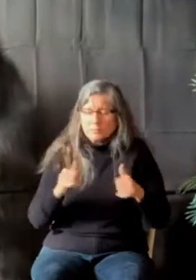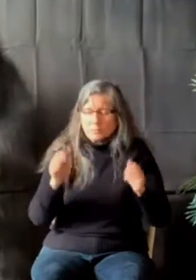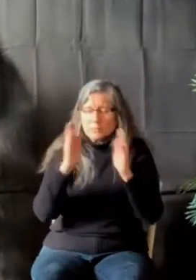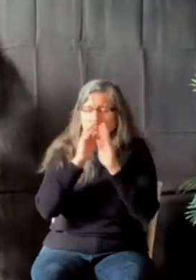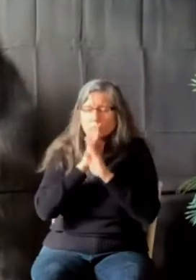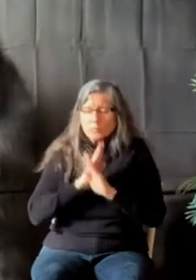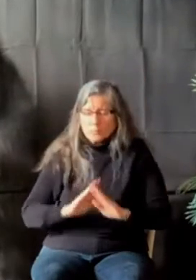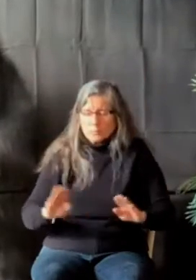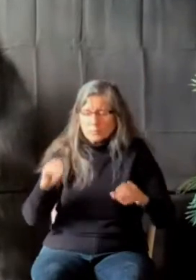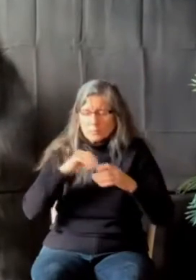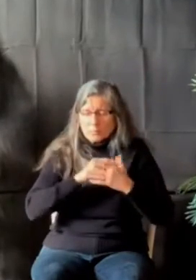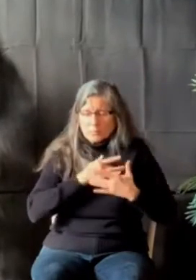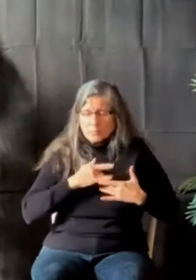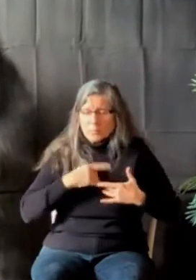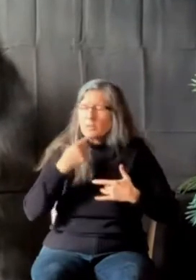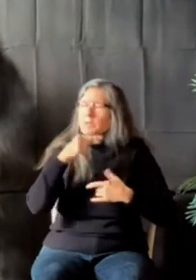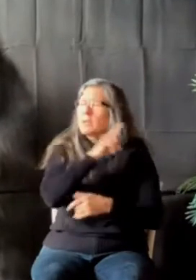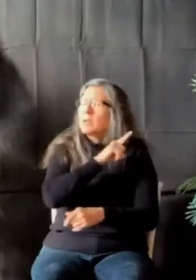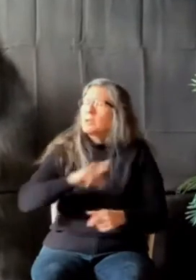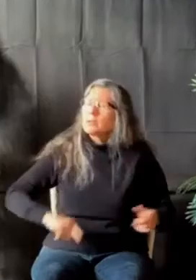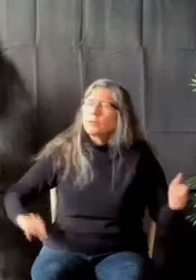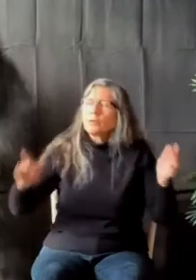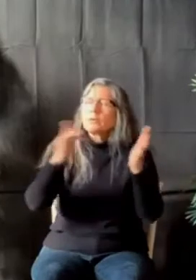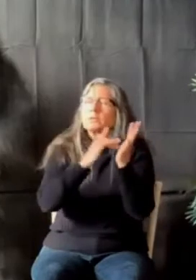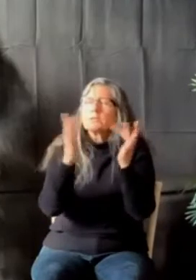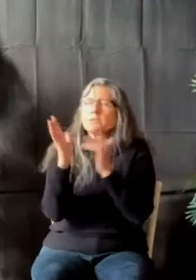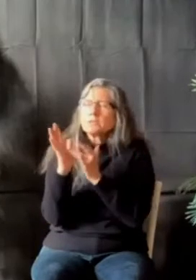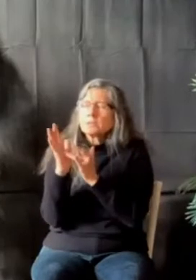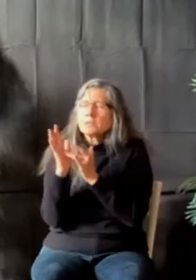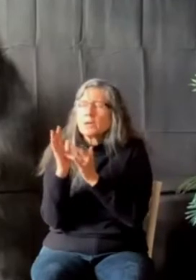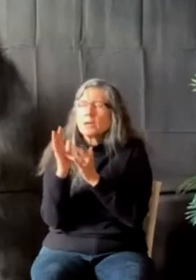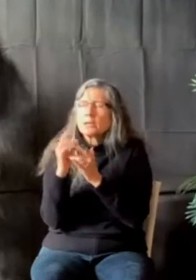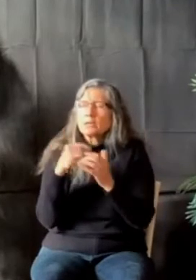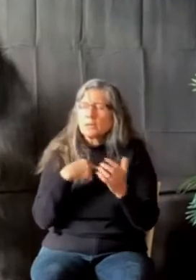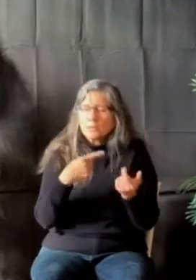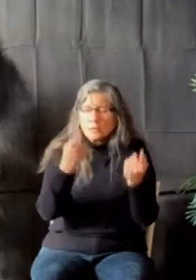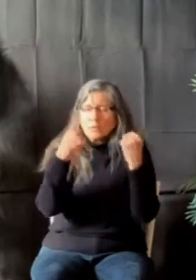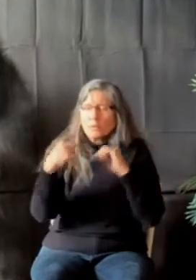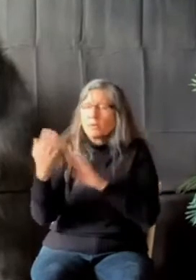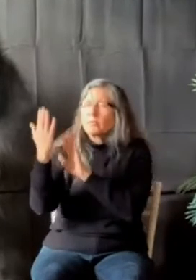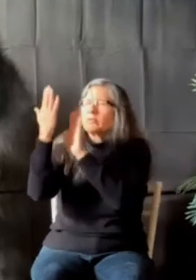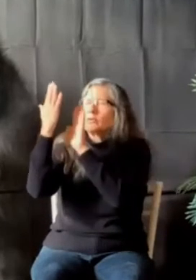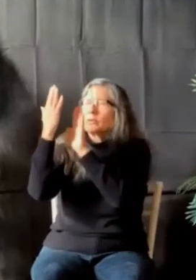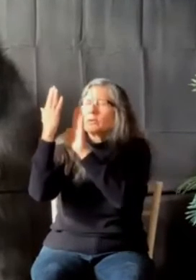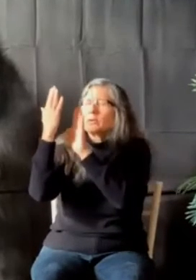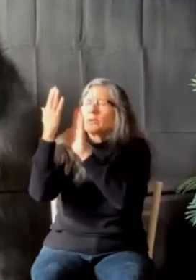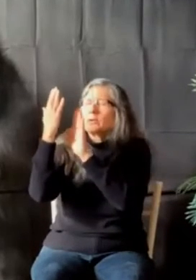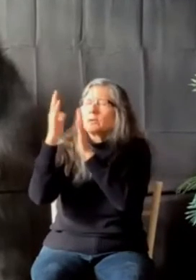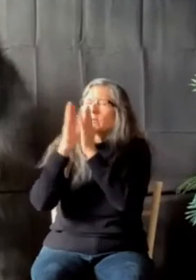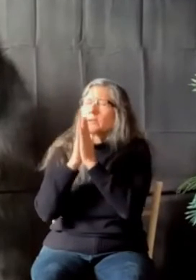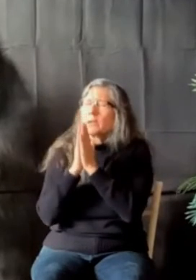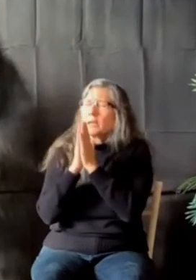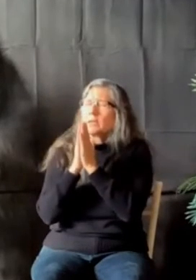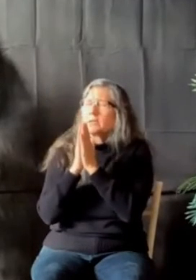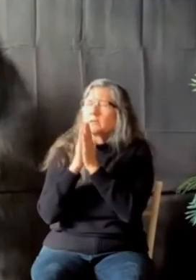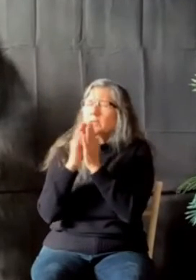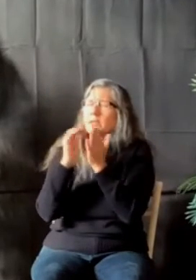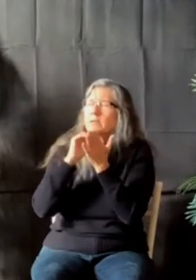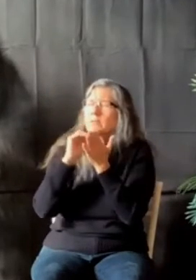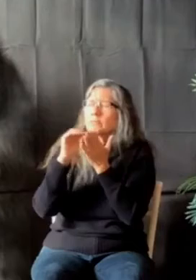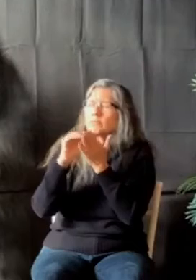heart. And just say, Lord Jesus, I come before you asking